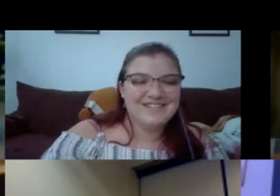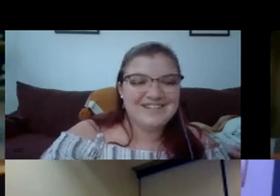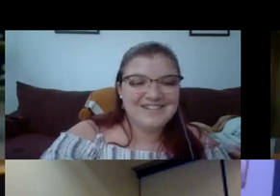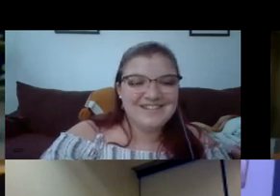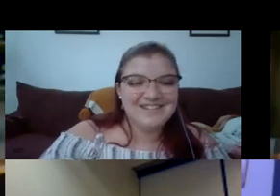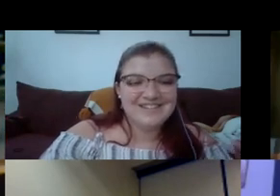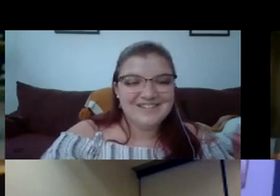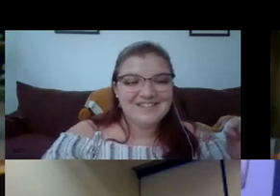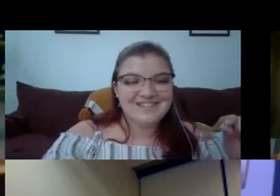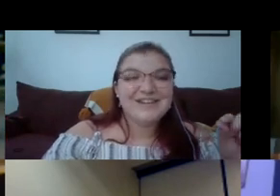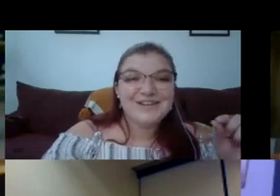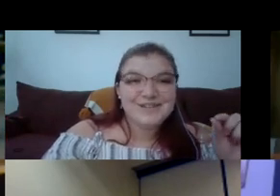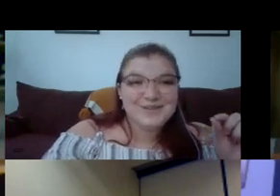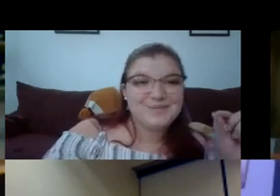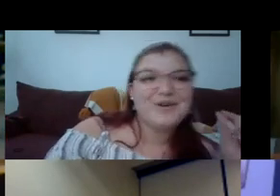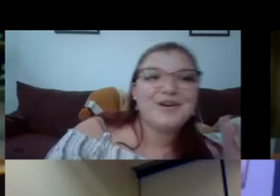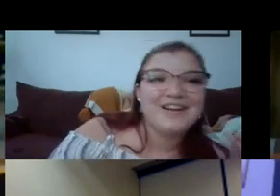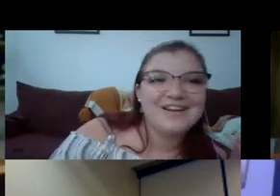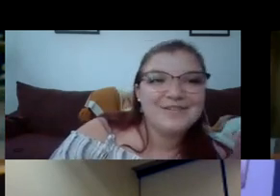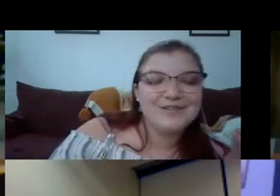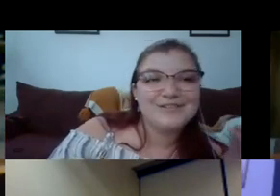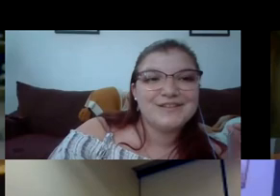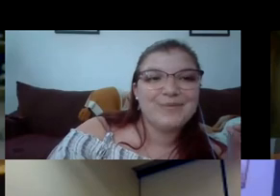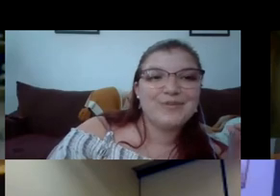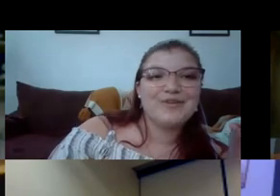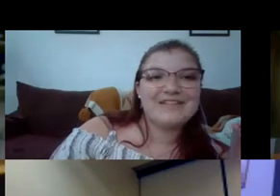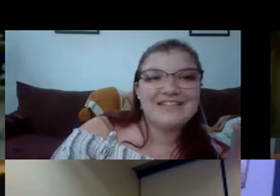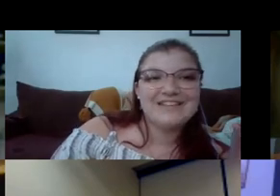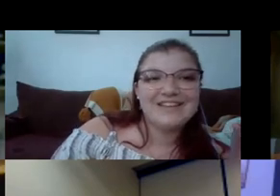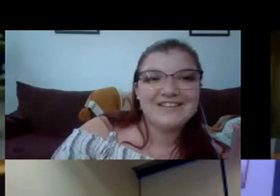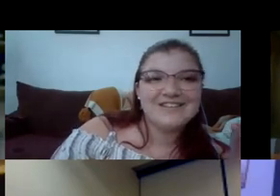hand out the prizes for the exam. Awesome. I'll turn it over to stop the recording here then.